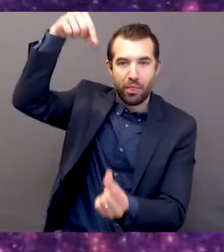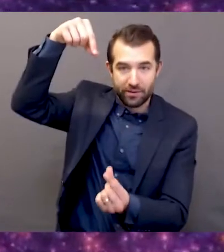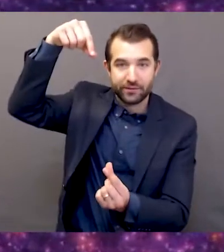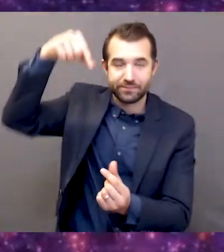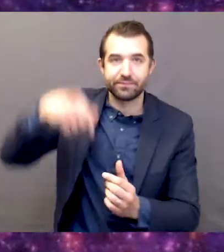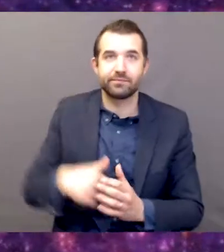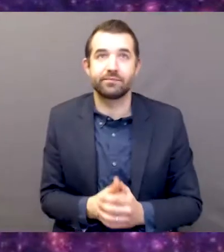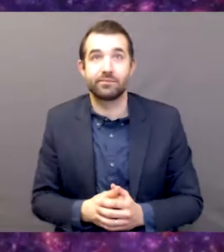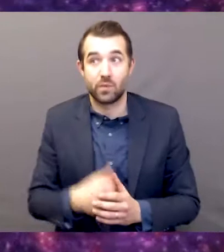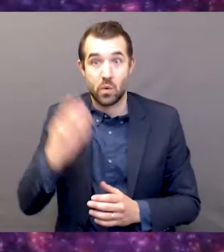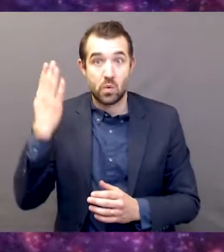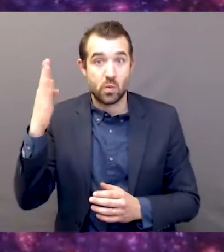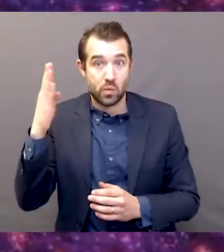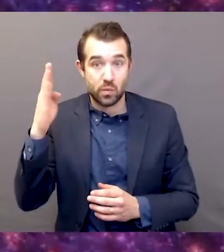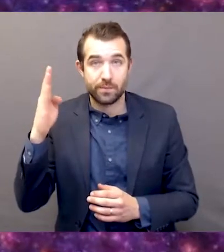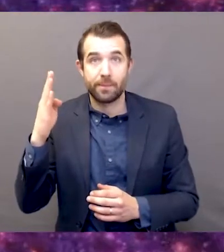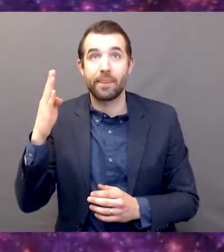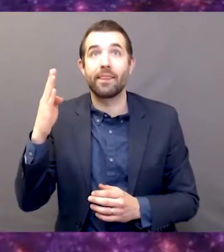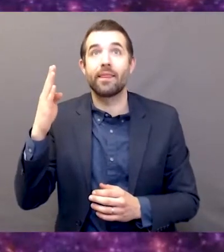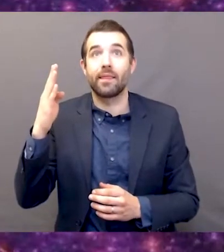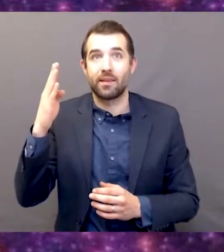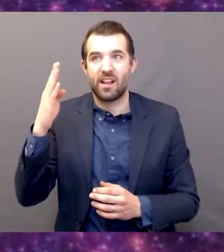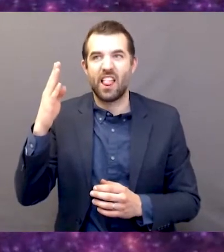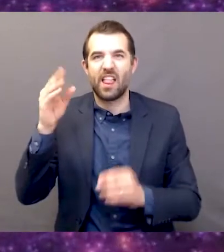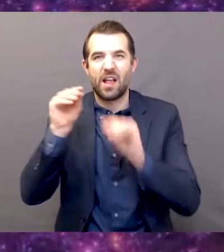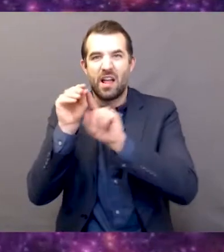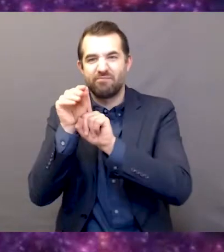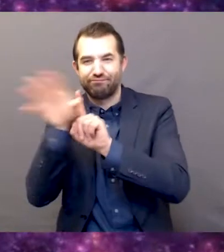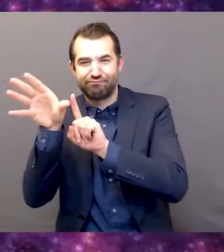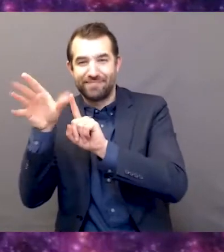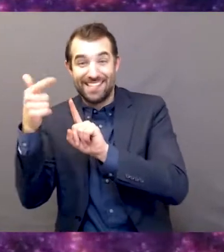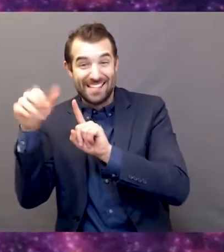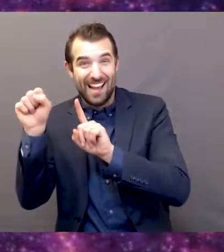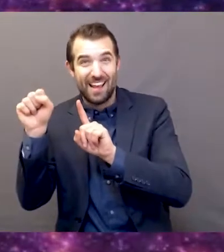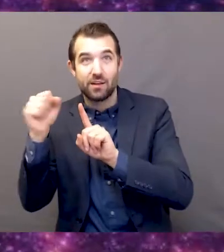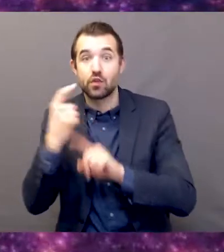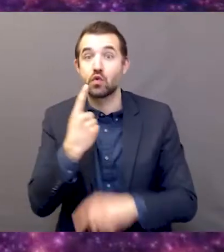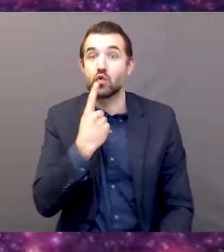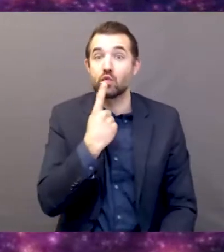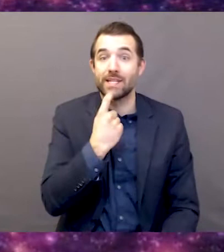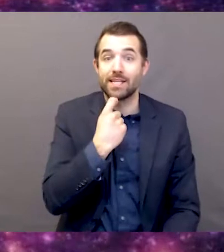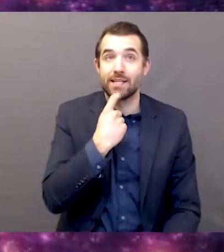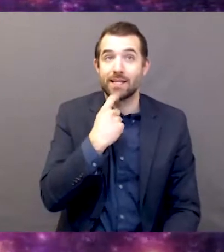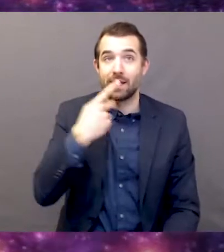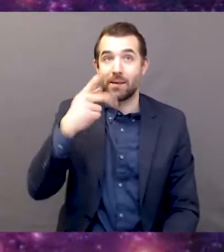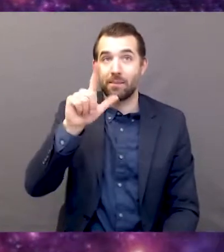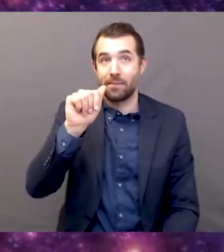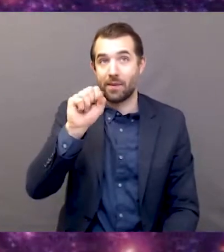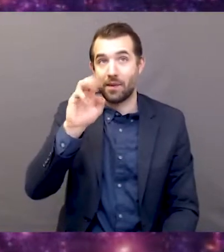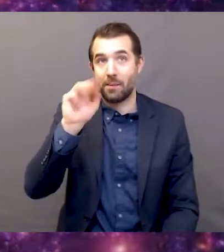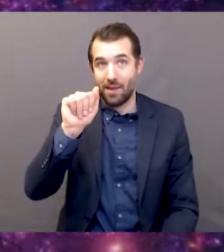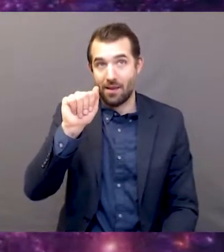the largest outbursts. You see in blue, the X-ray emitting gas, and you see in red, the relativistic plasma